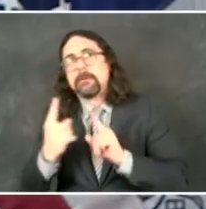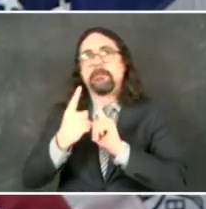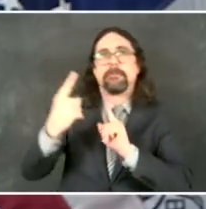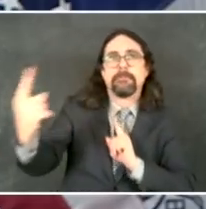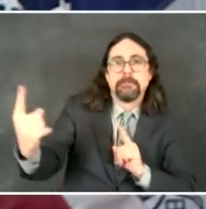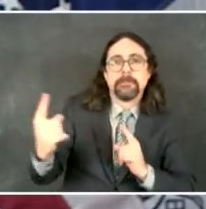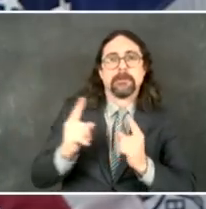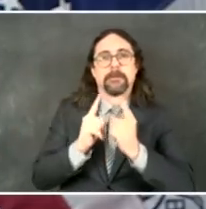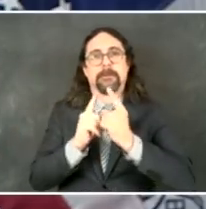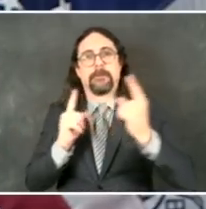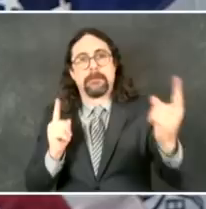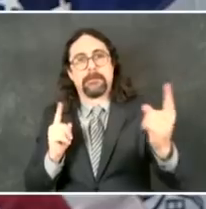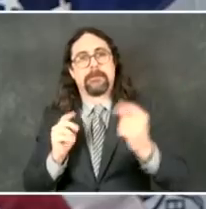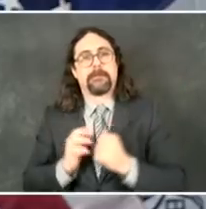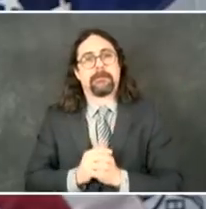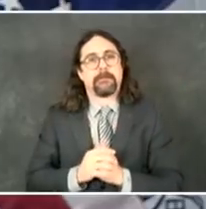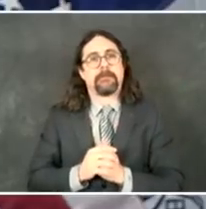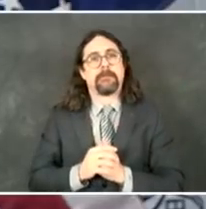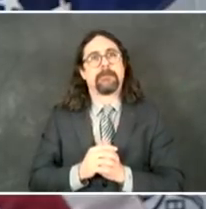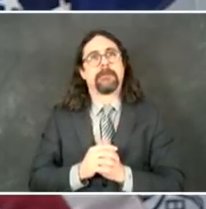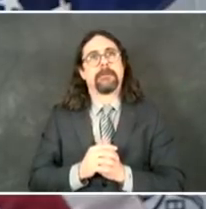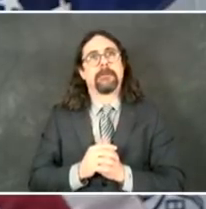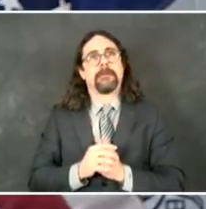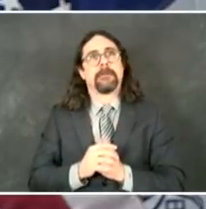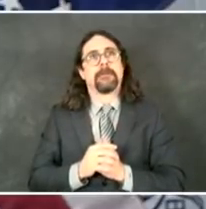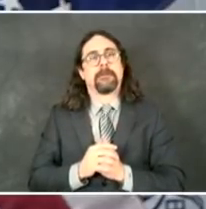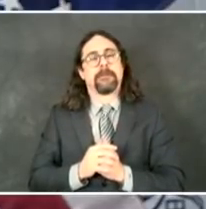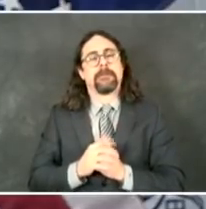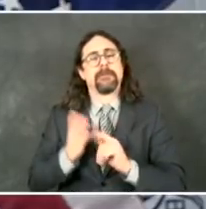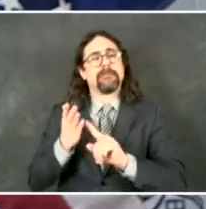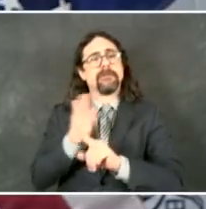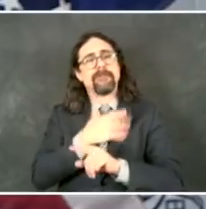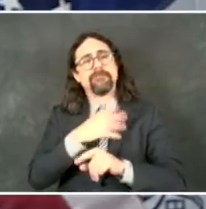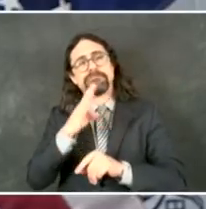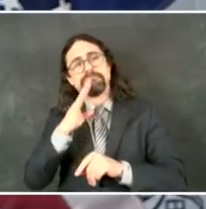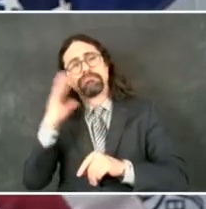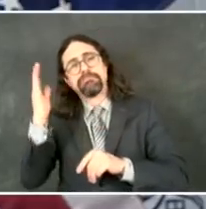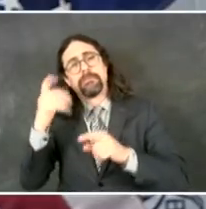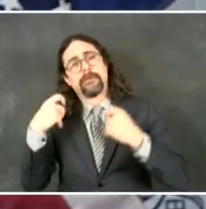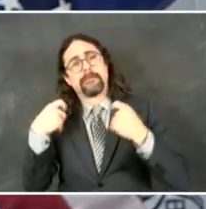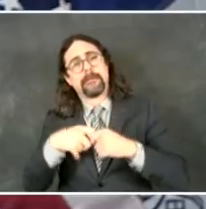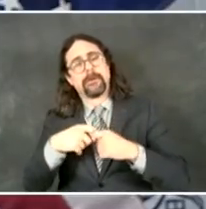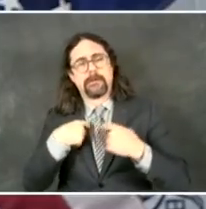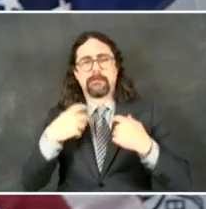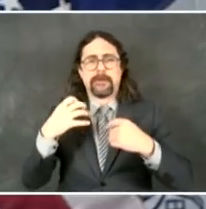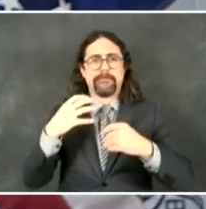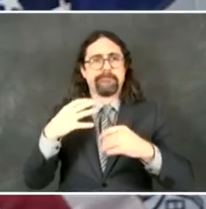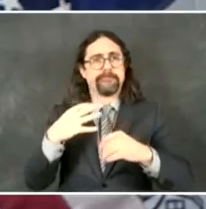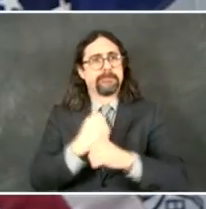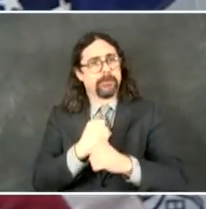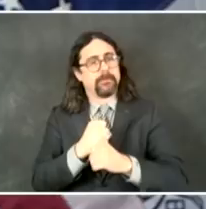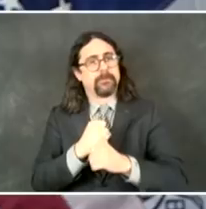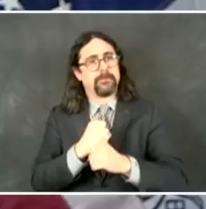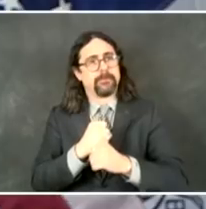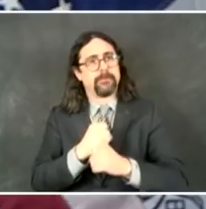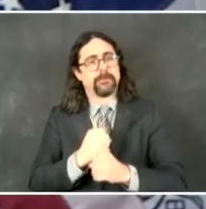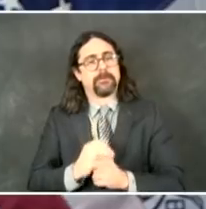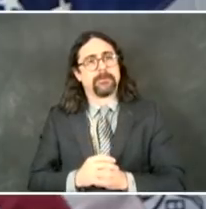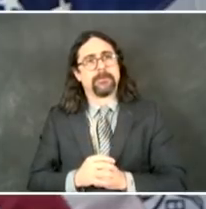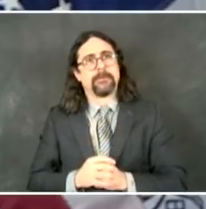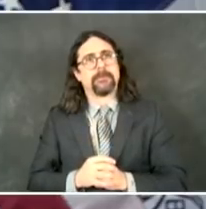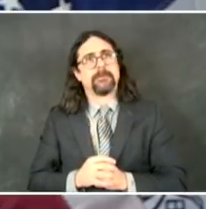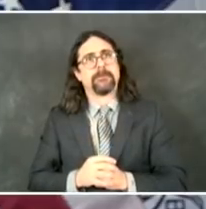look, the test and trace plan we talked about a few days ago, this is really the key. It's going to be